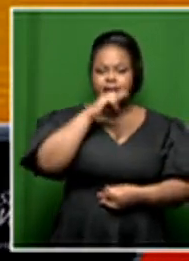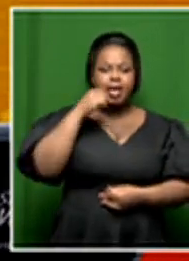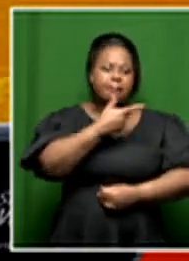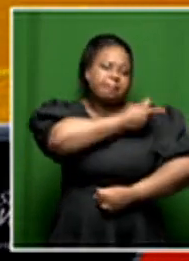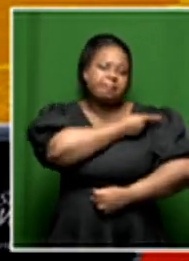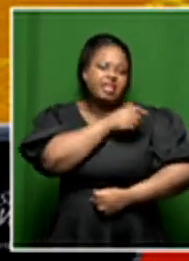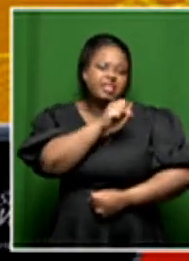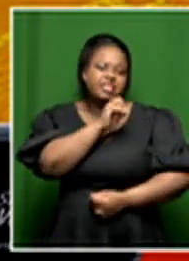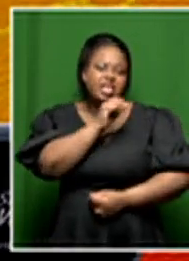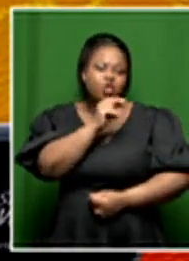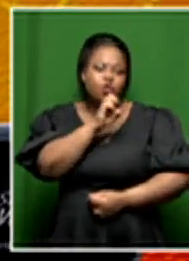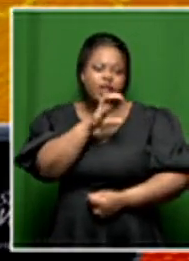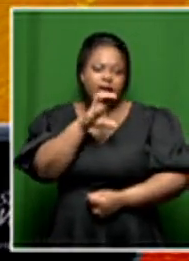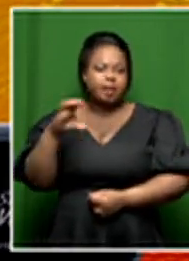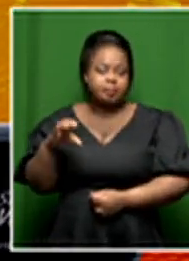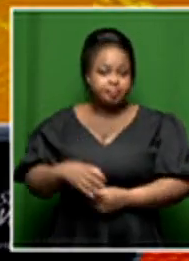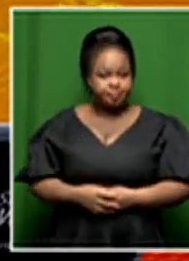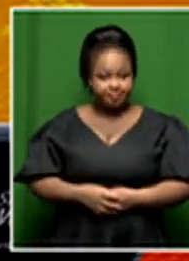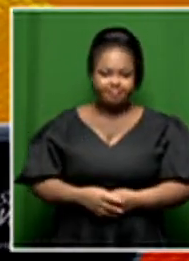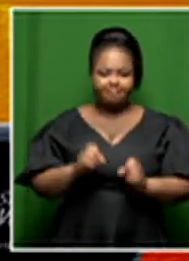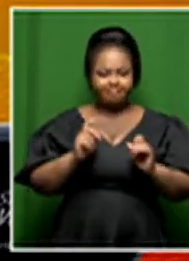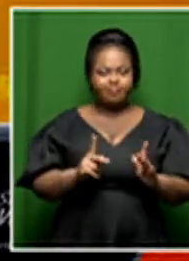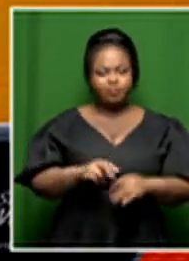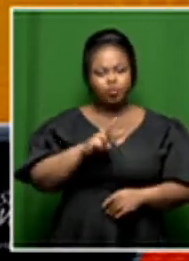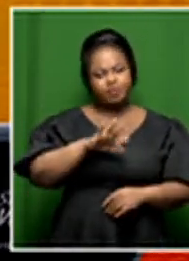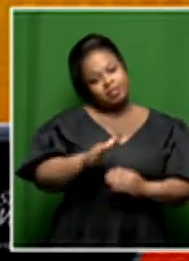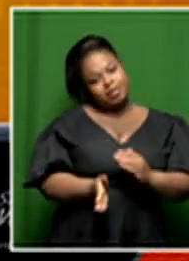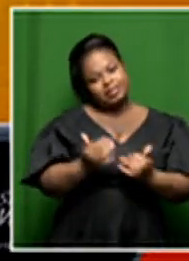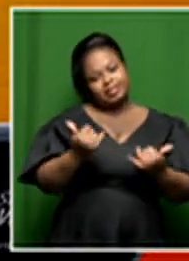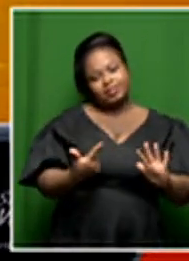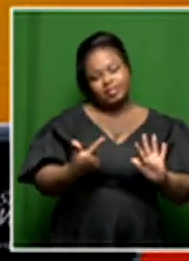and being made available to South Africans. All right, 25 minutes past 7. Let's get you some sports.